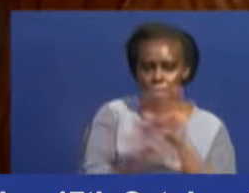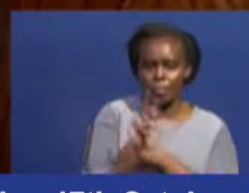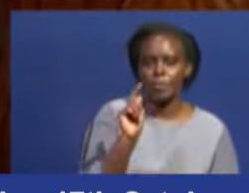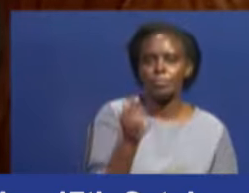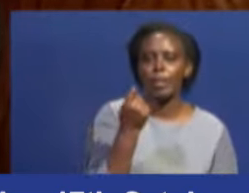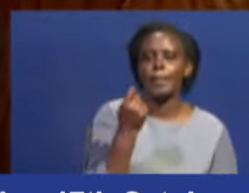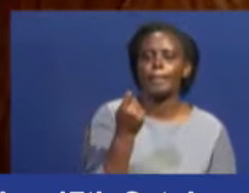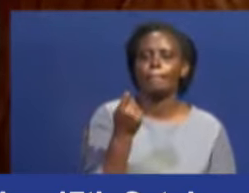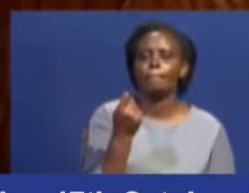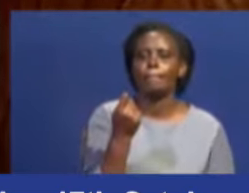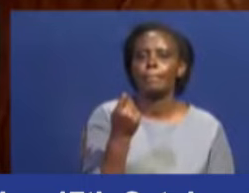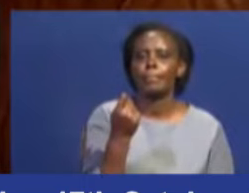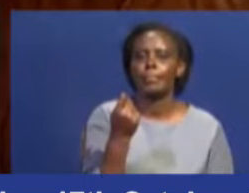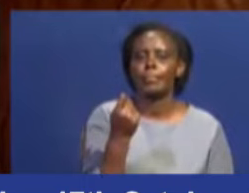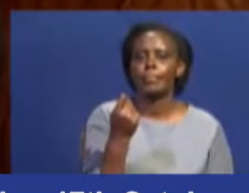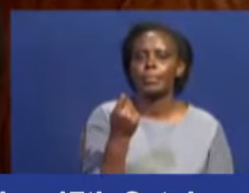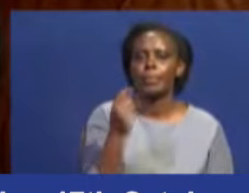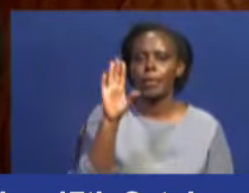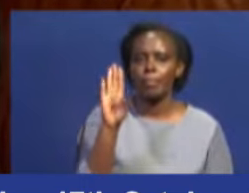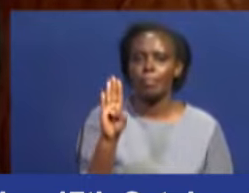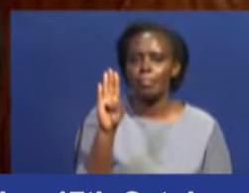President. If you go to B,